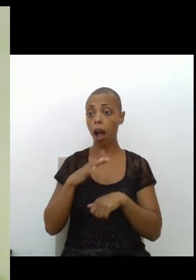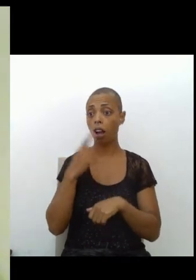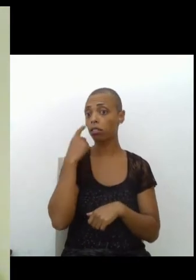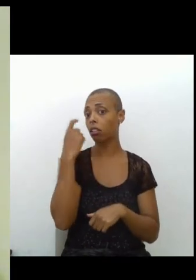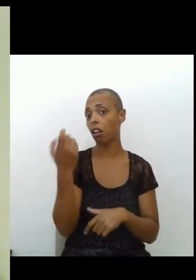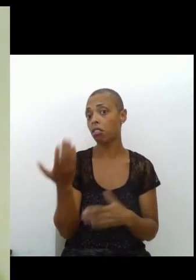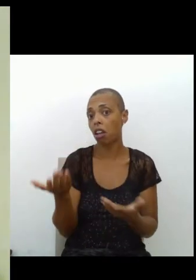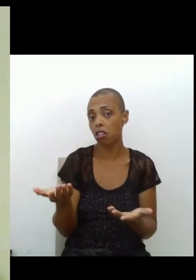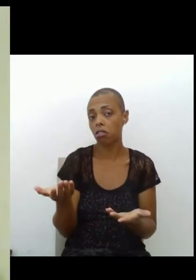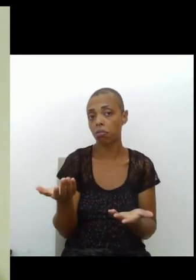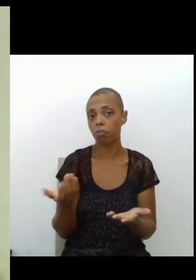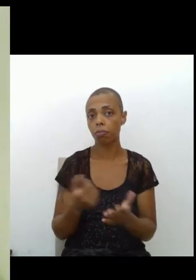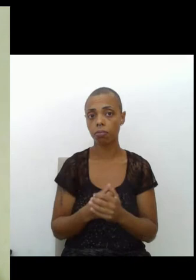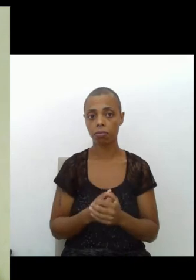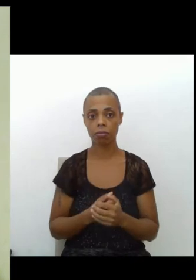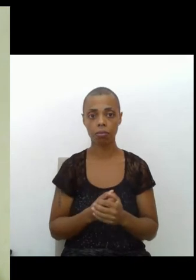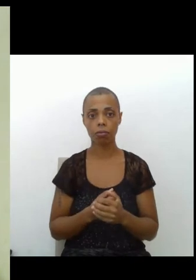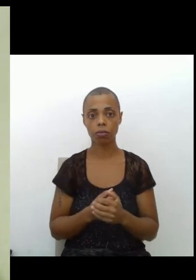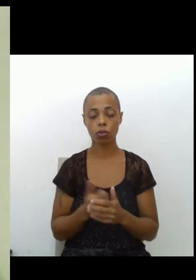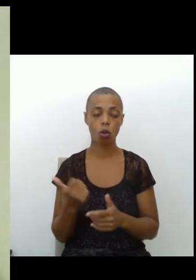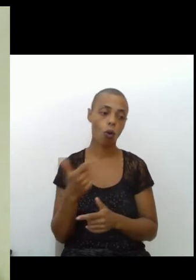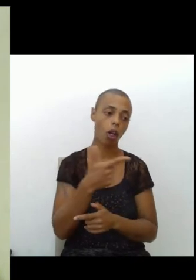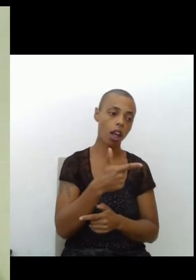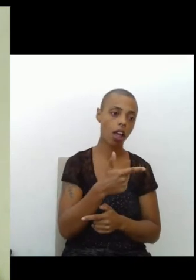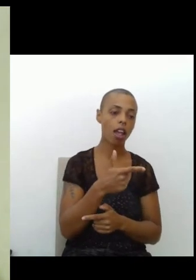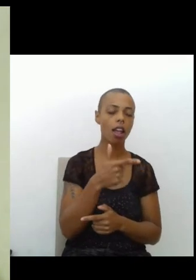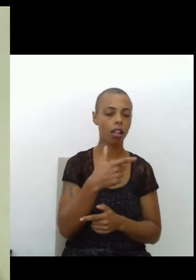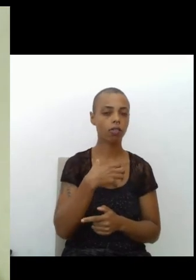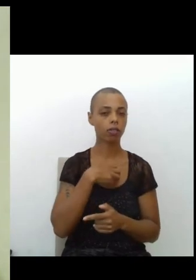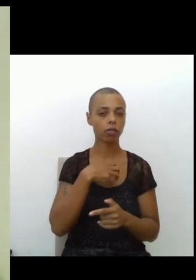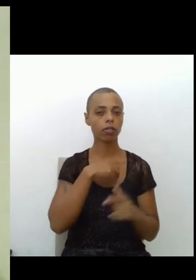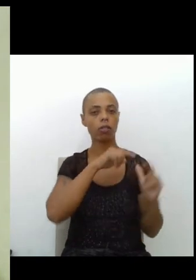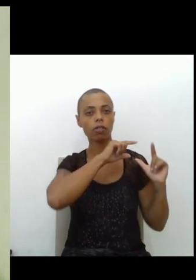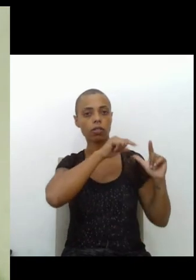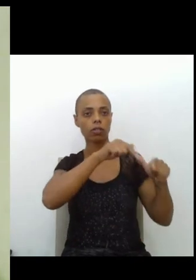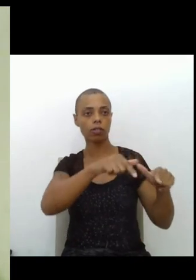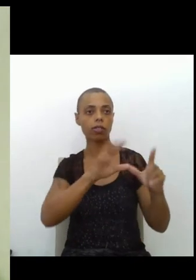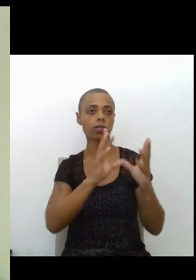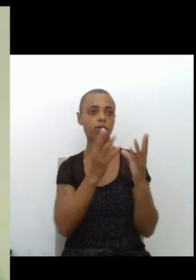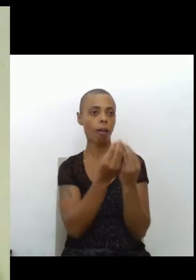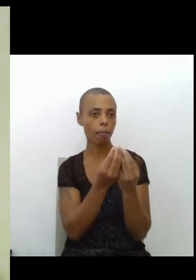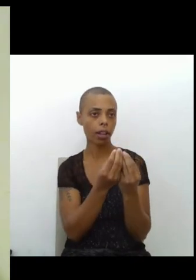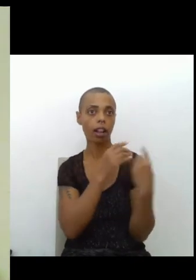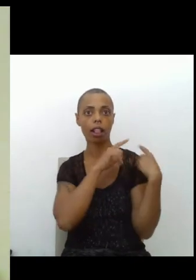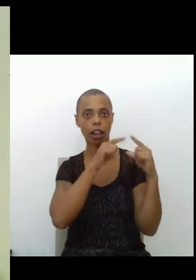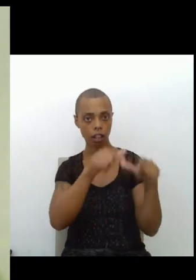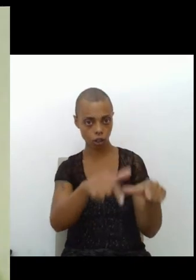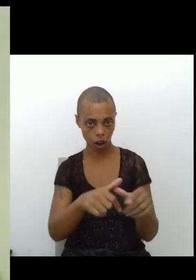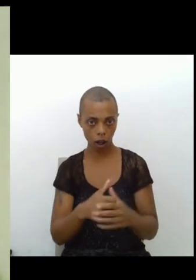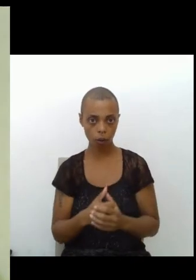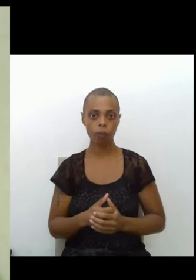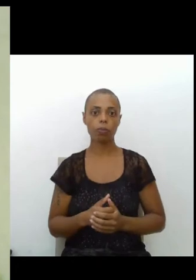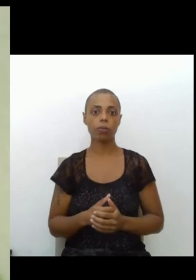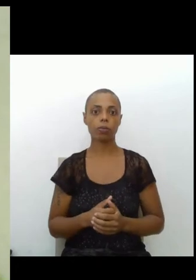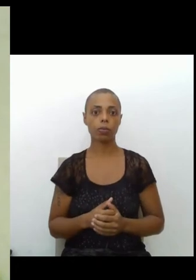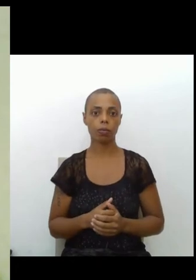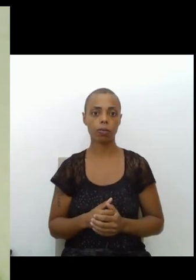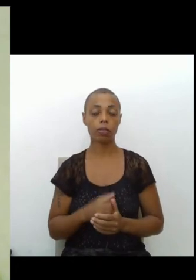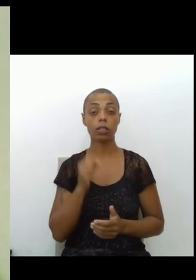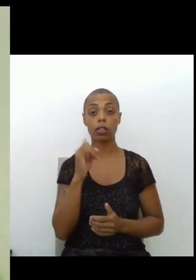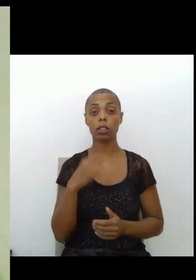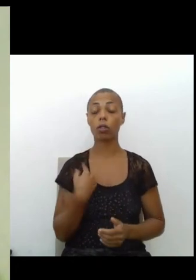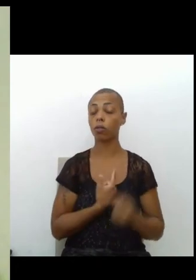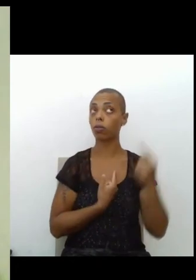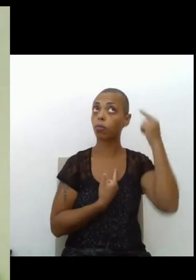traditional family so when we look at the the history of architecture the the 20th century there